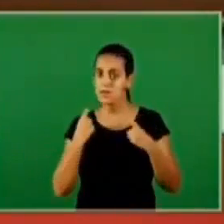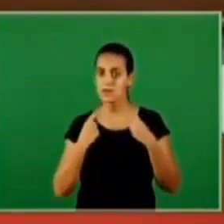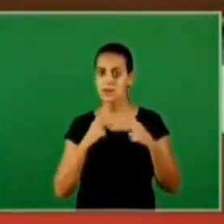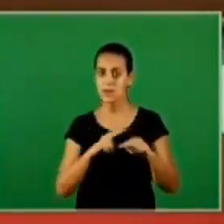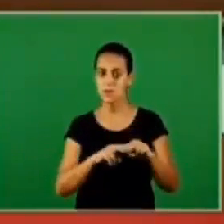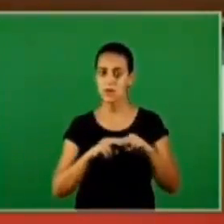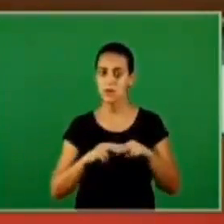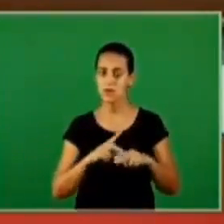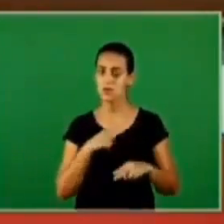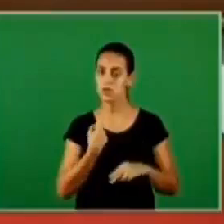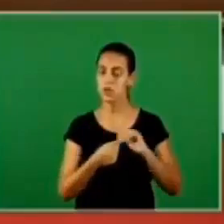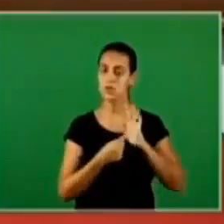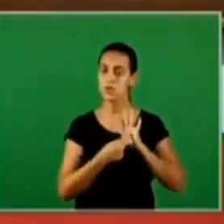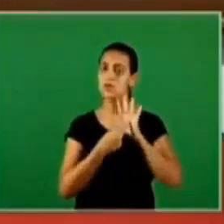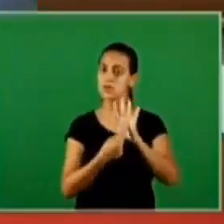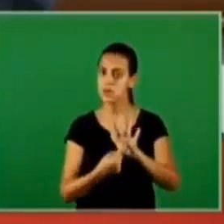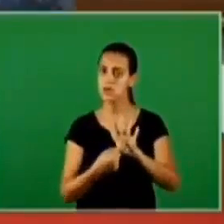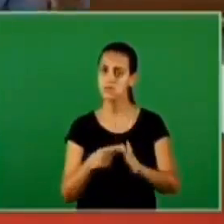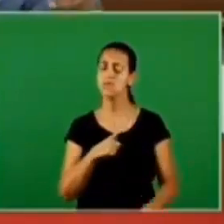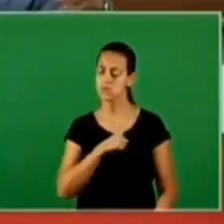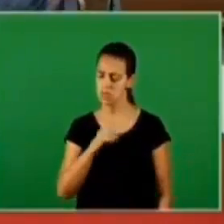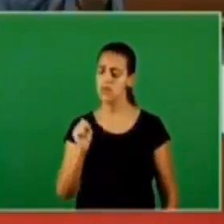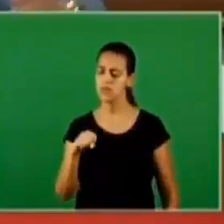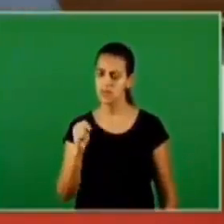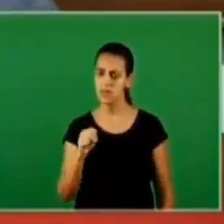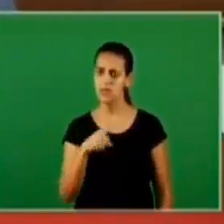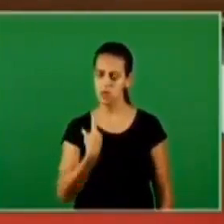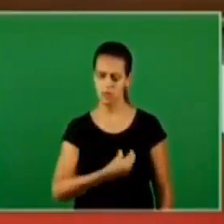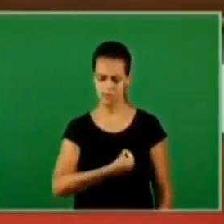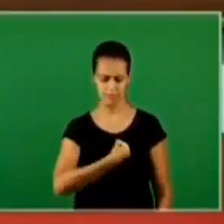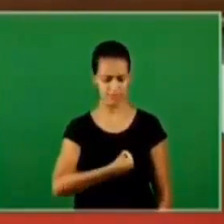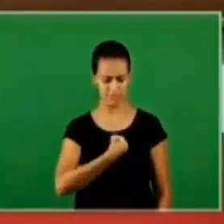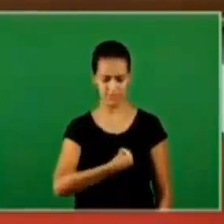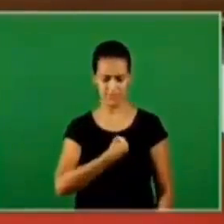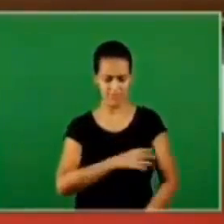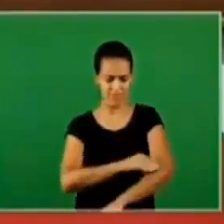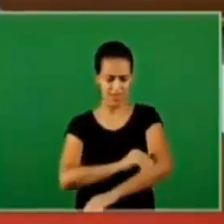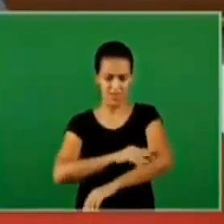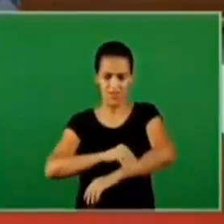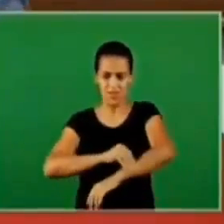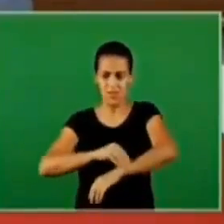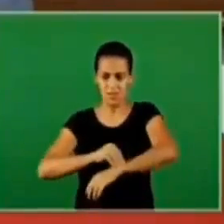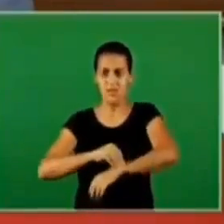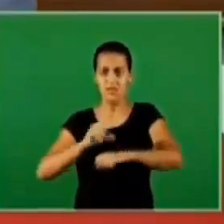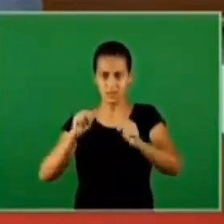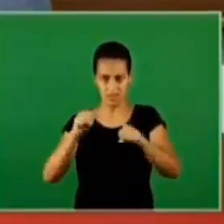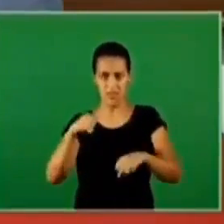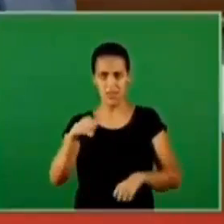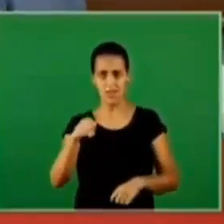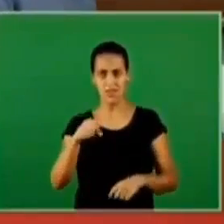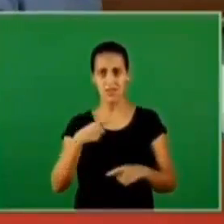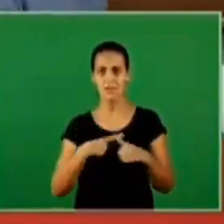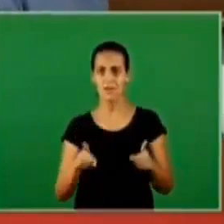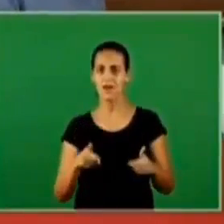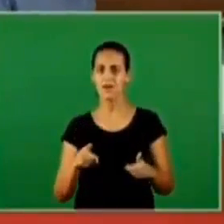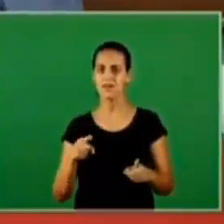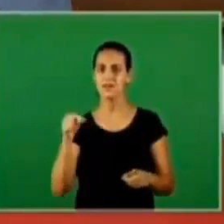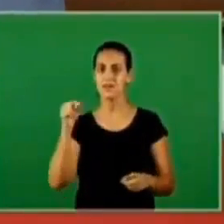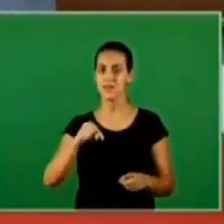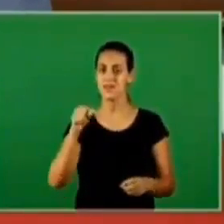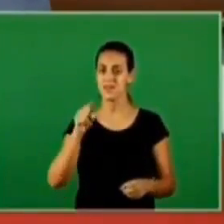And this is our concern, so you understand that this exists, we are part of this.